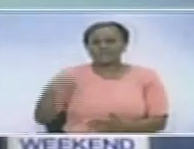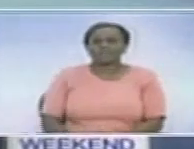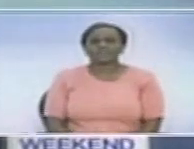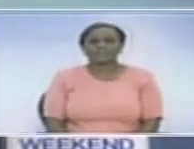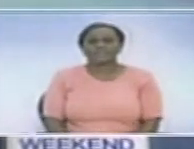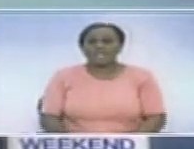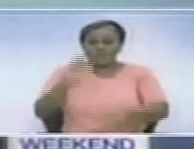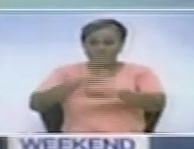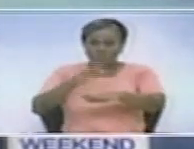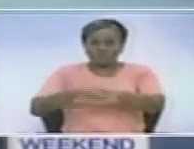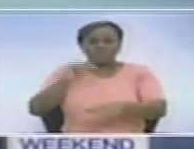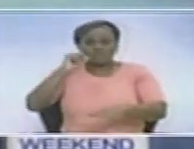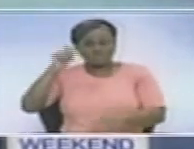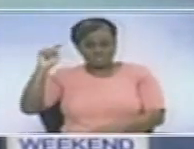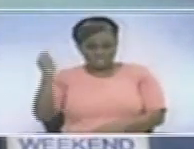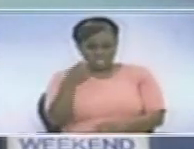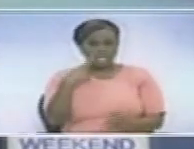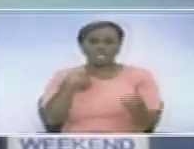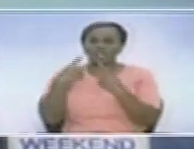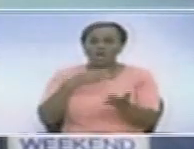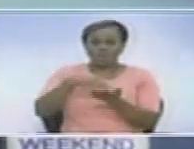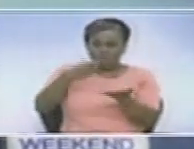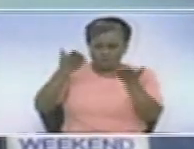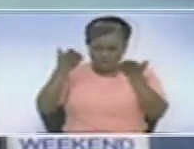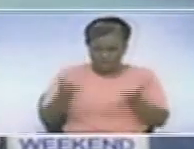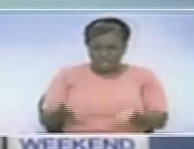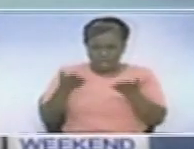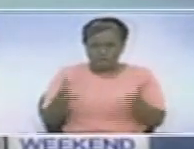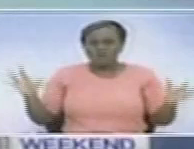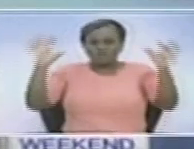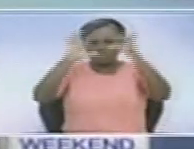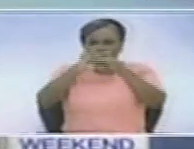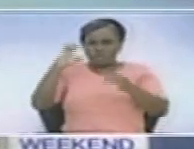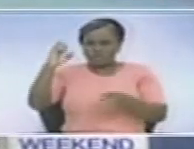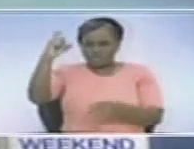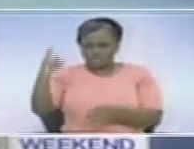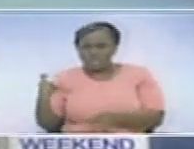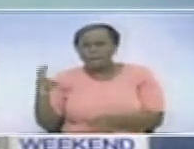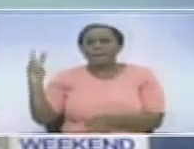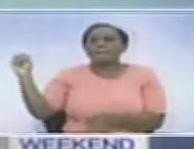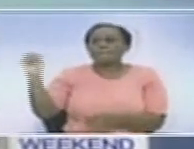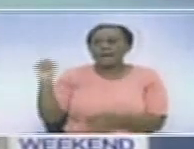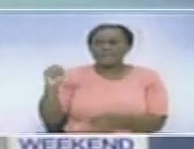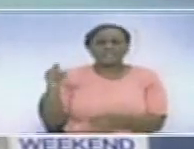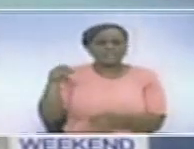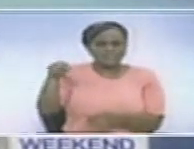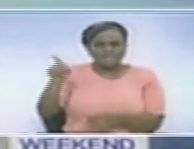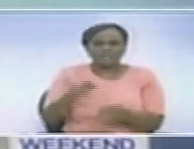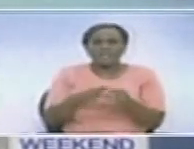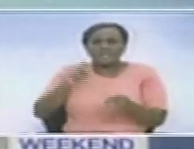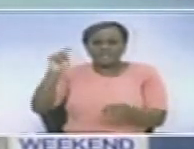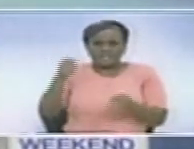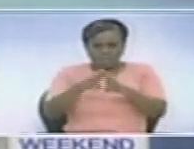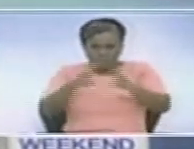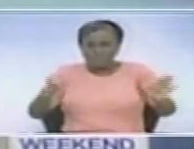News for Kenya, and we want to talk more about that now. And we're joined by His Excellency Dr. Martin Kimani, who is the Kenya's permanent